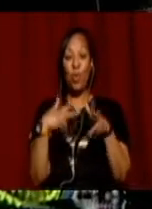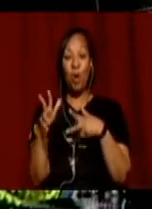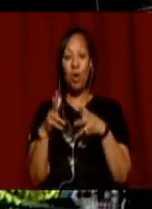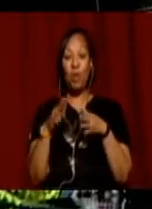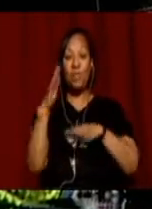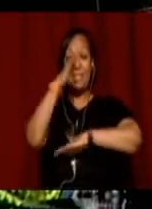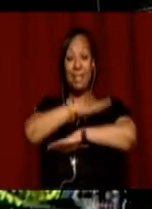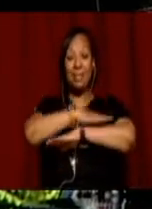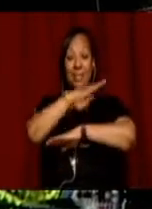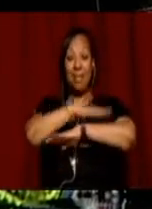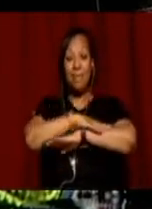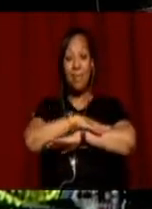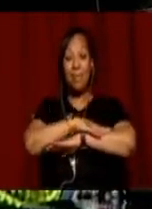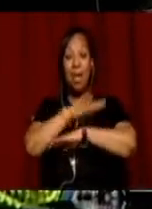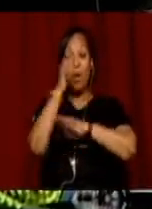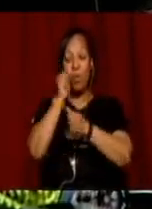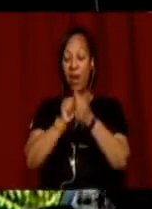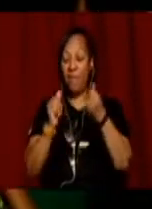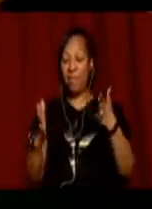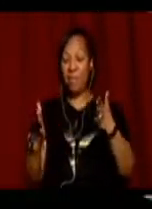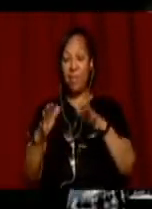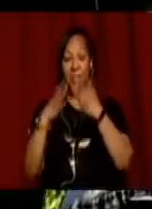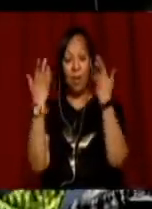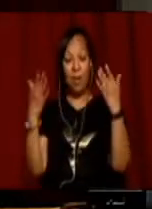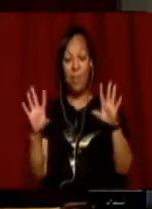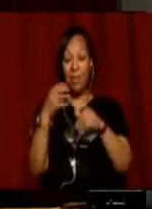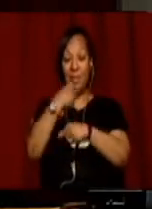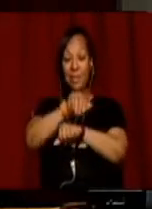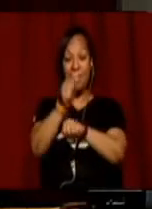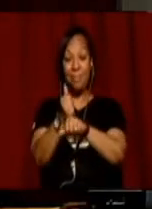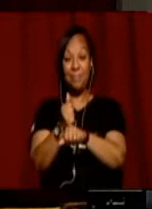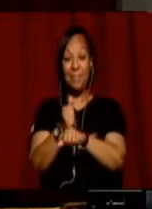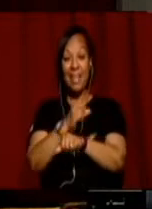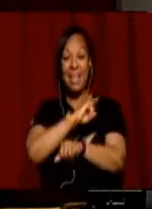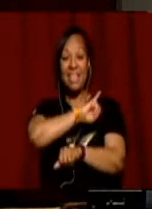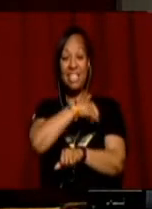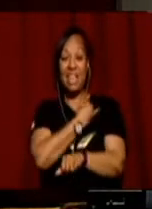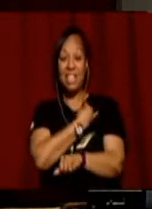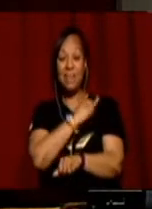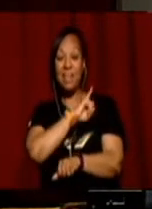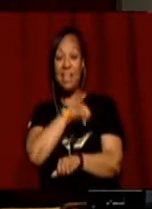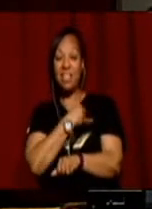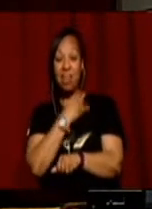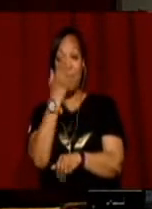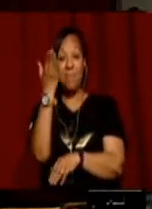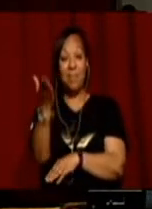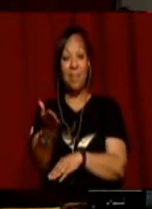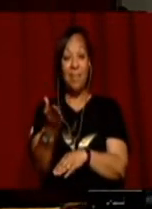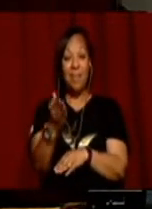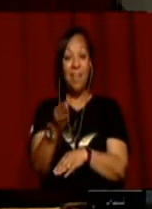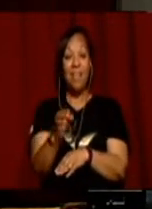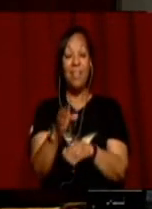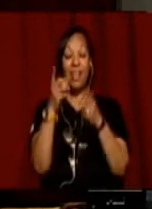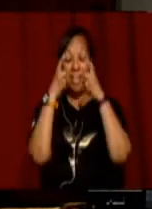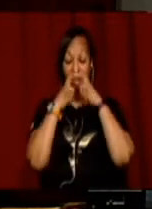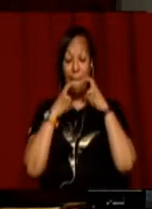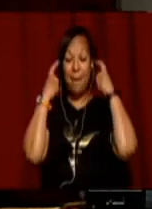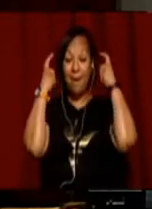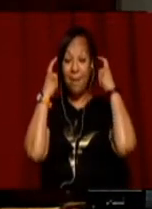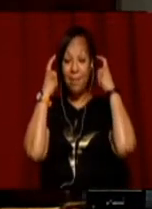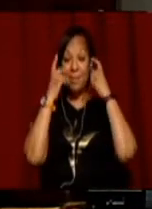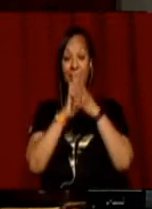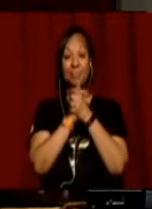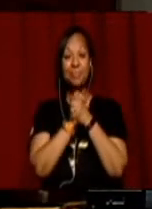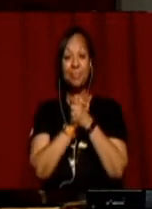the table and where everything is set up. Jasmine and John are there. They have their they have